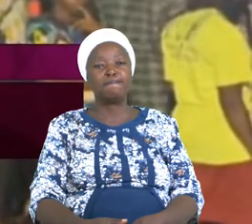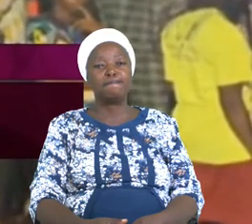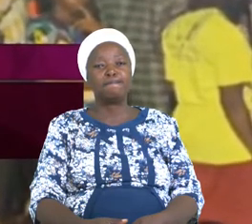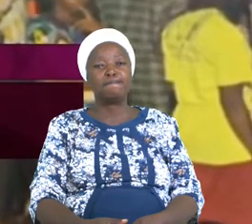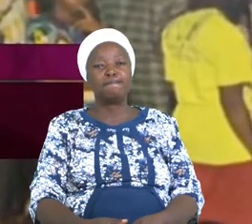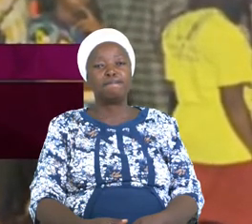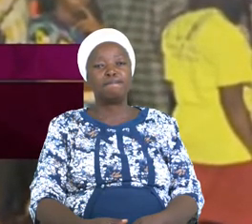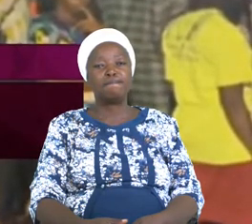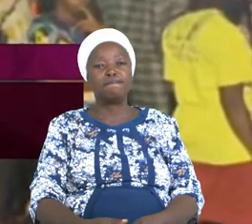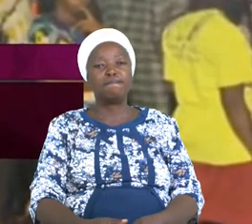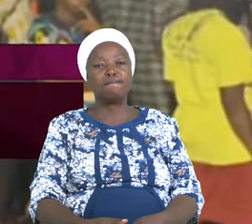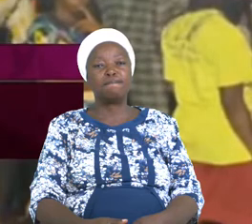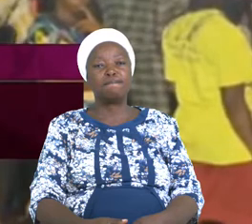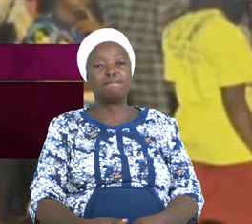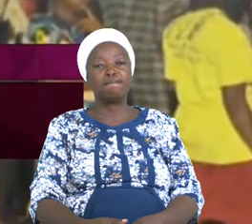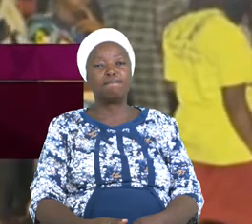to